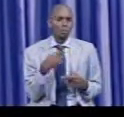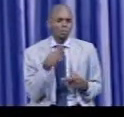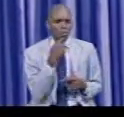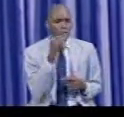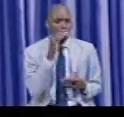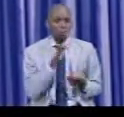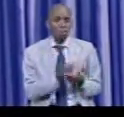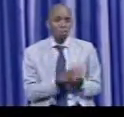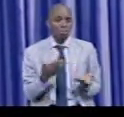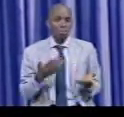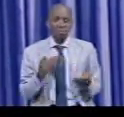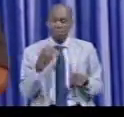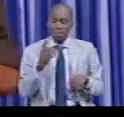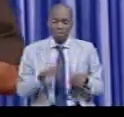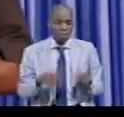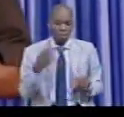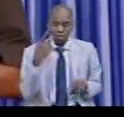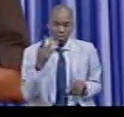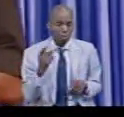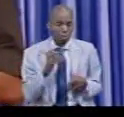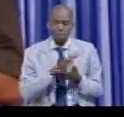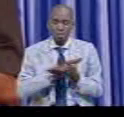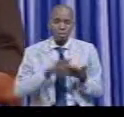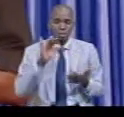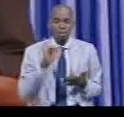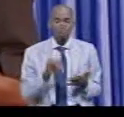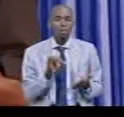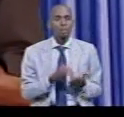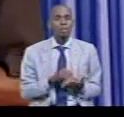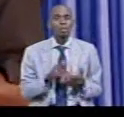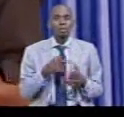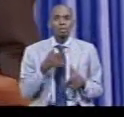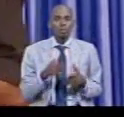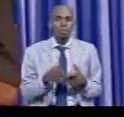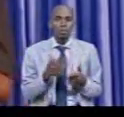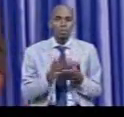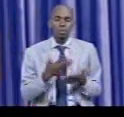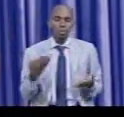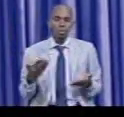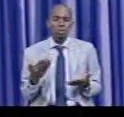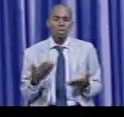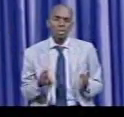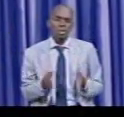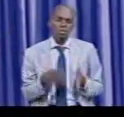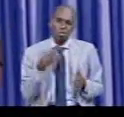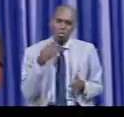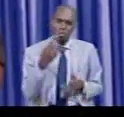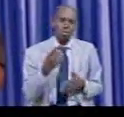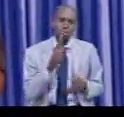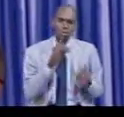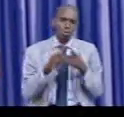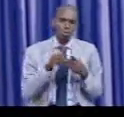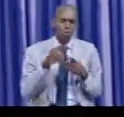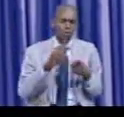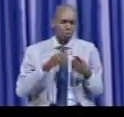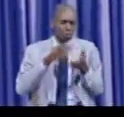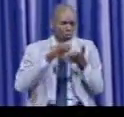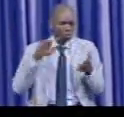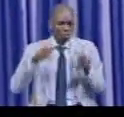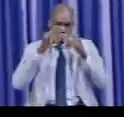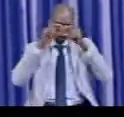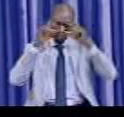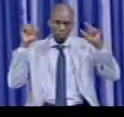I can't see anymore. Then something pricked me to take off the glasses, and I did